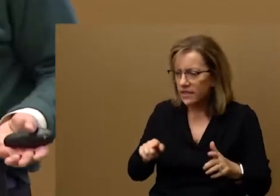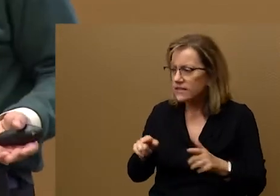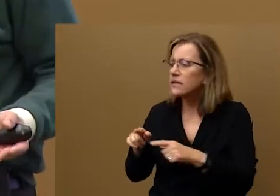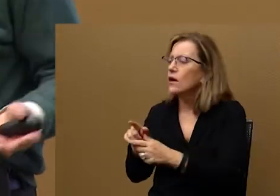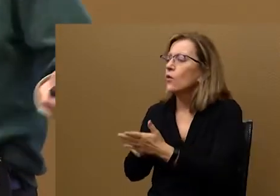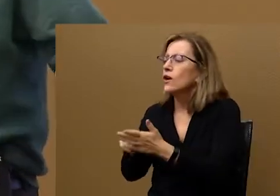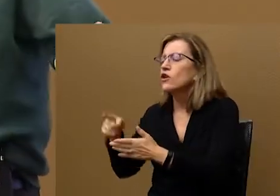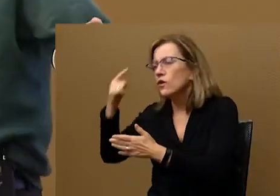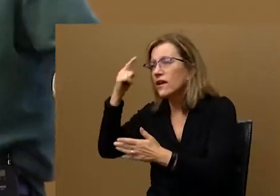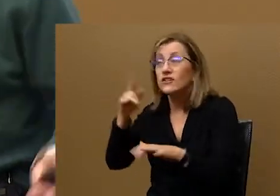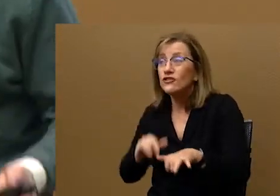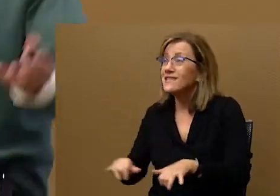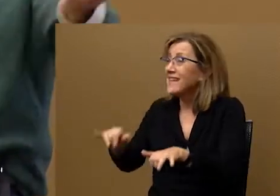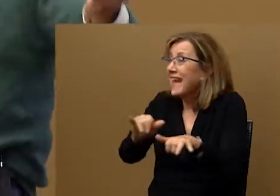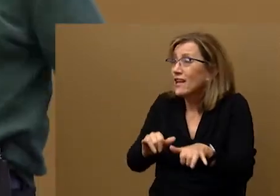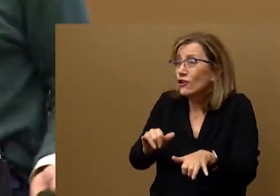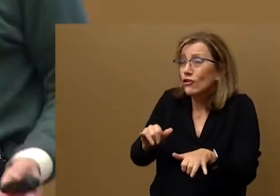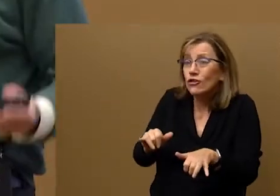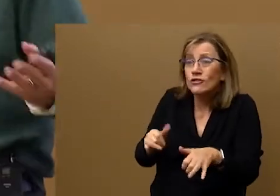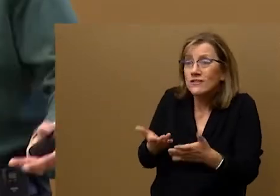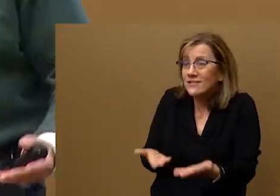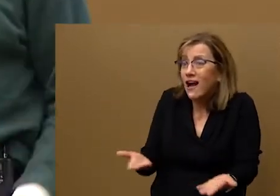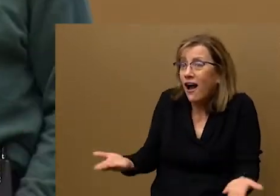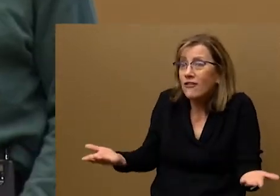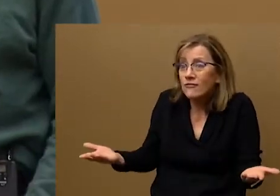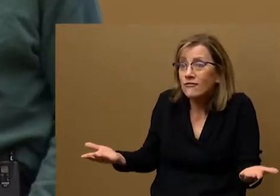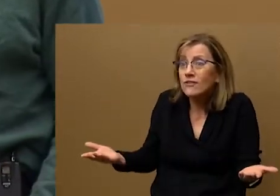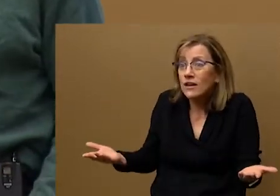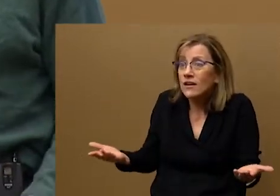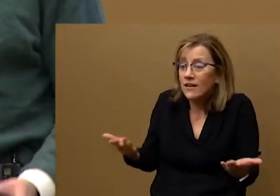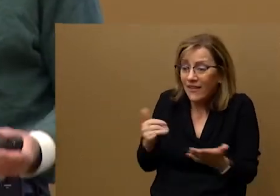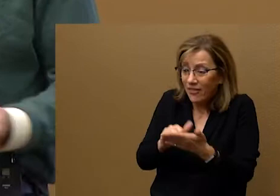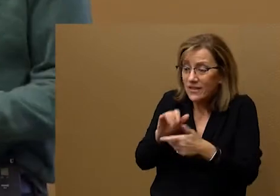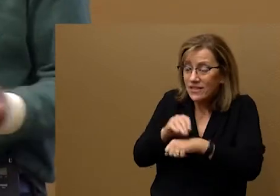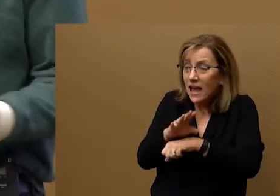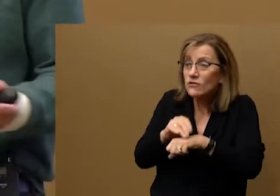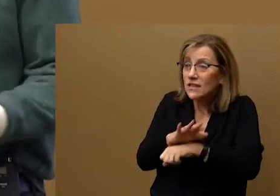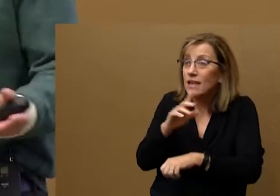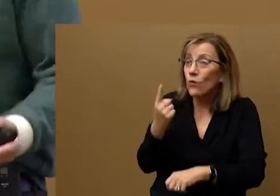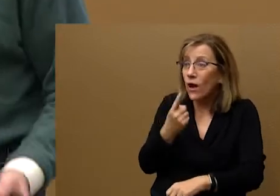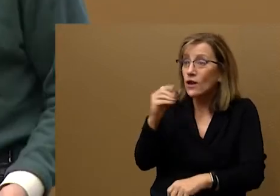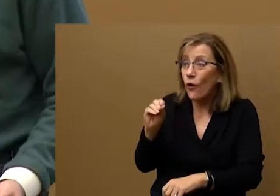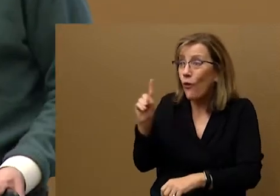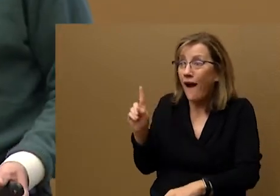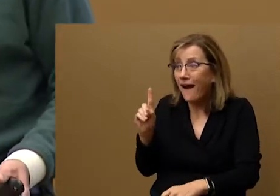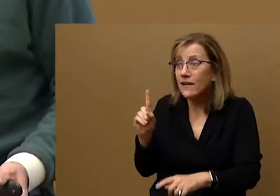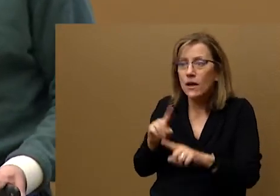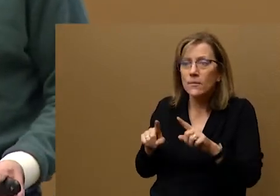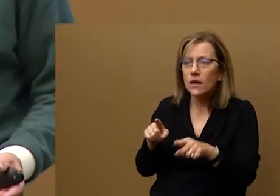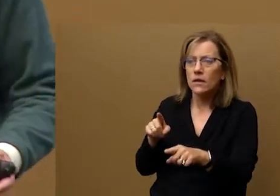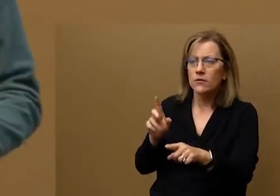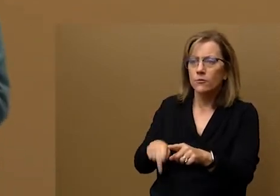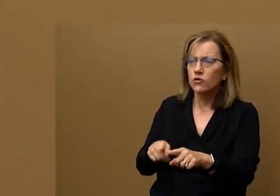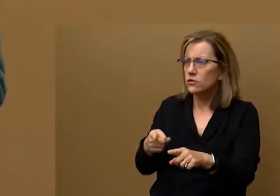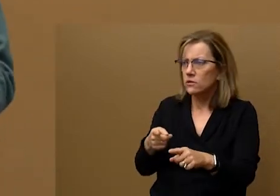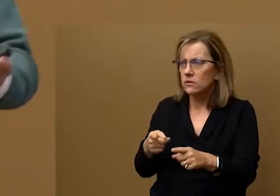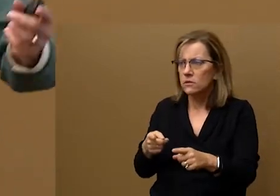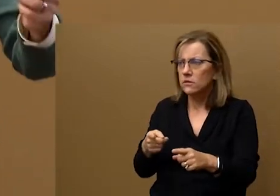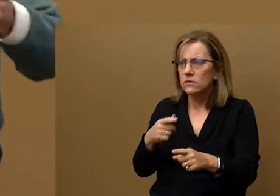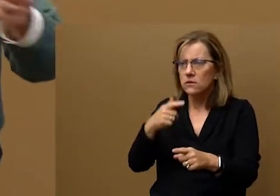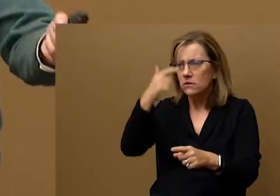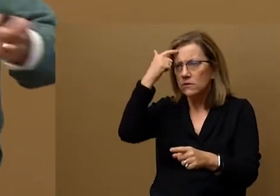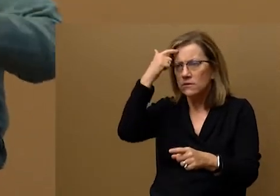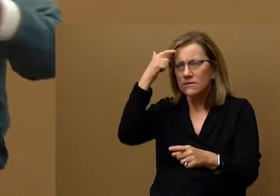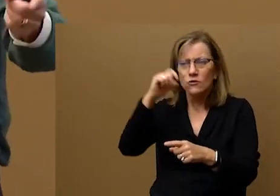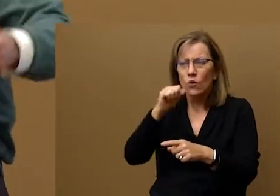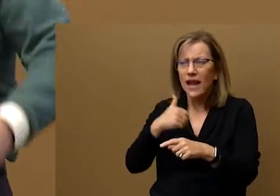What do you think? Standard stuff. That's counseling 101. But what if the person doesn't